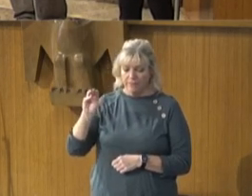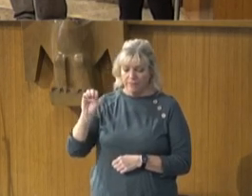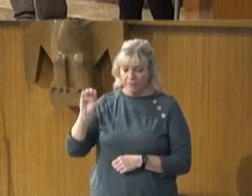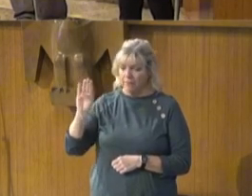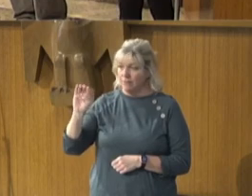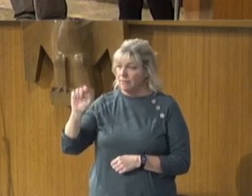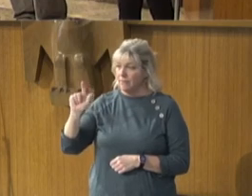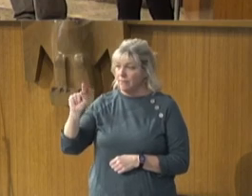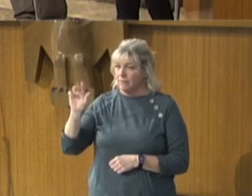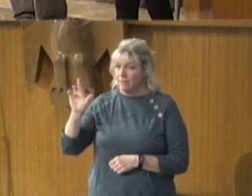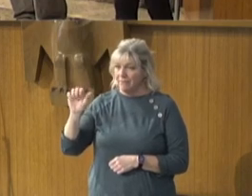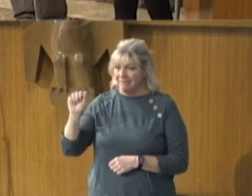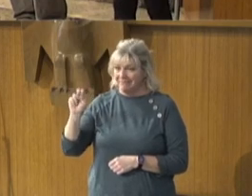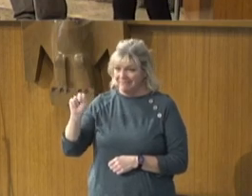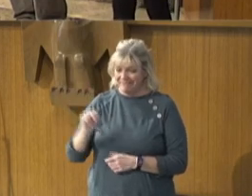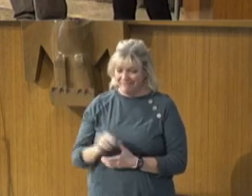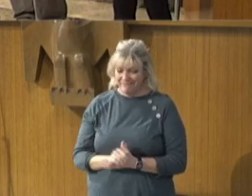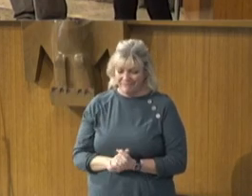Jamie Beltran.